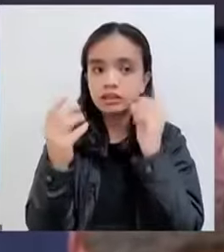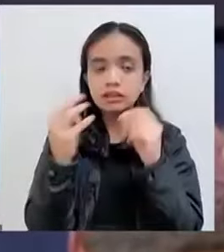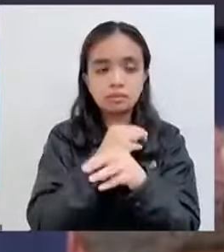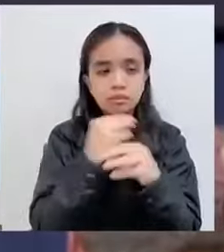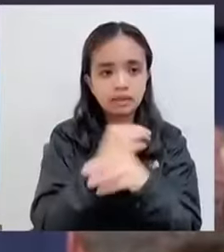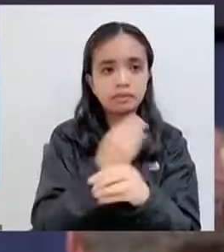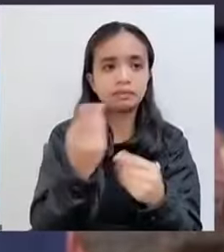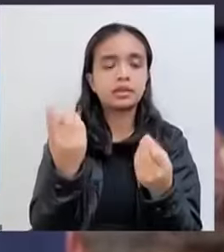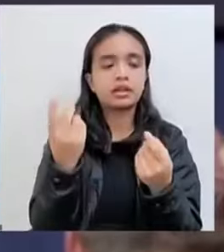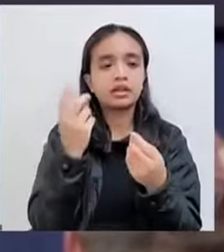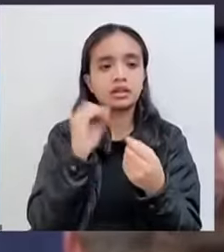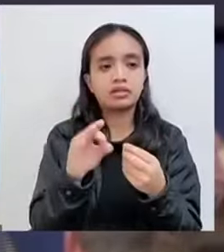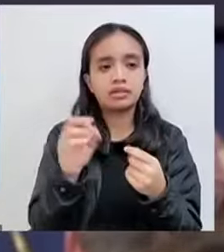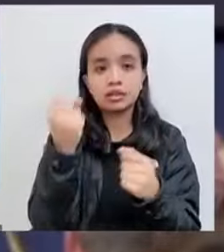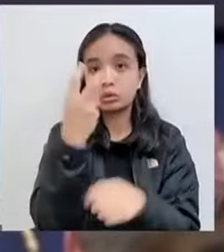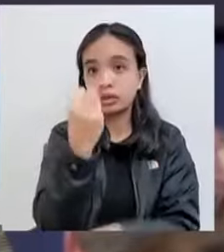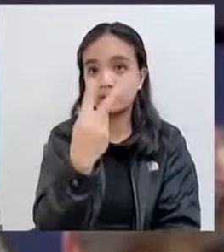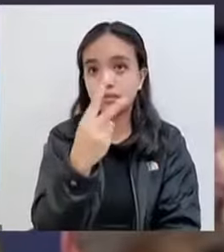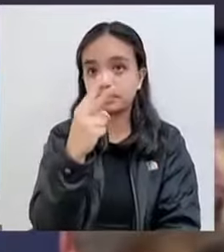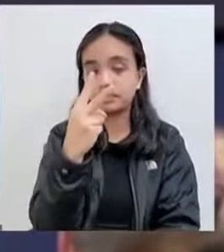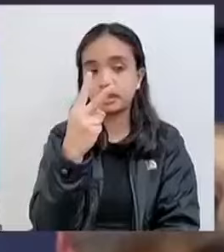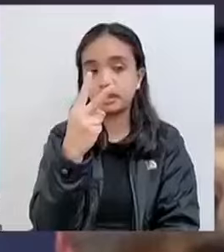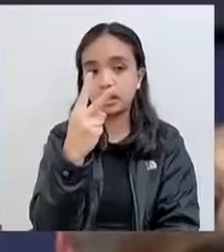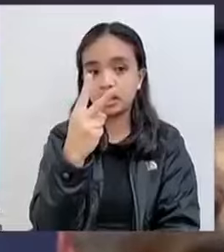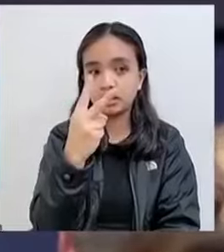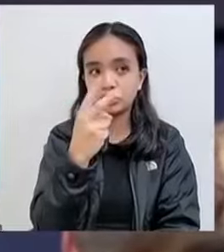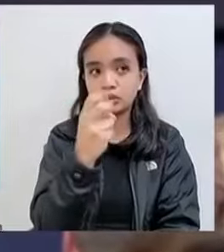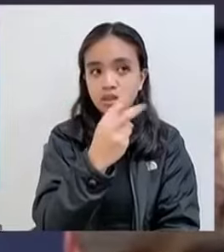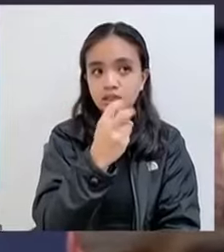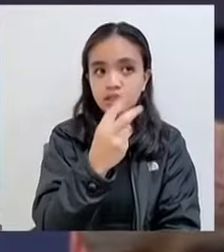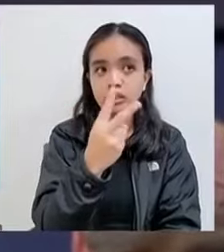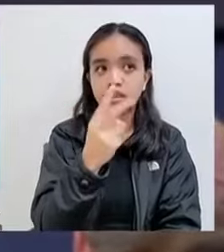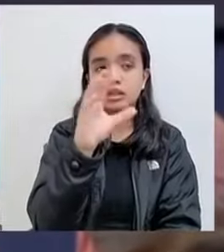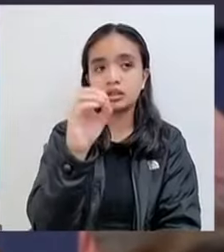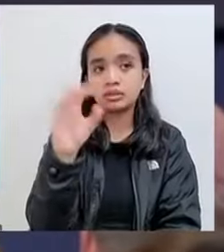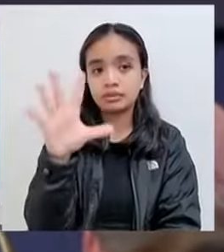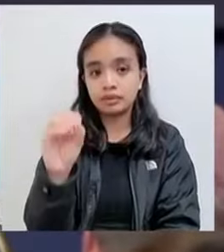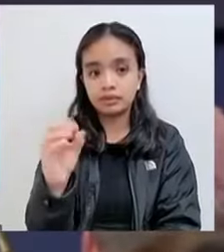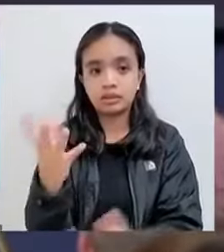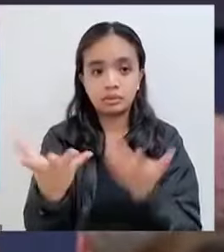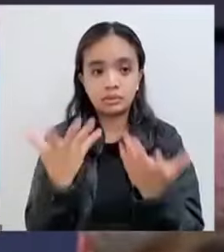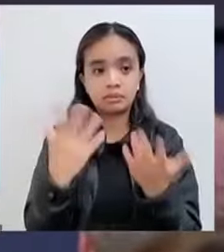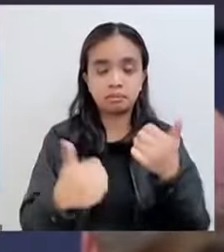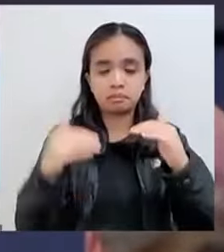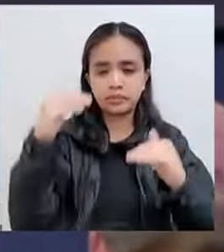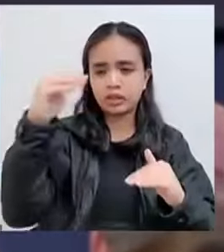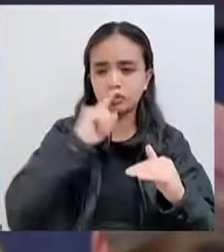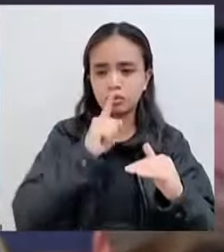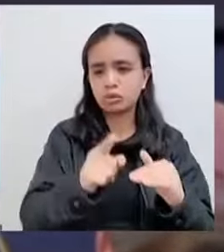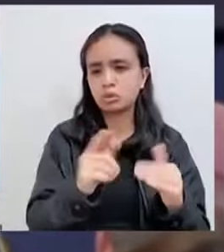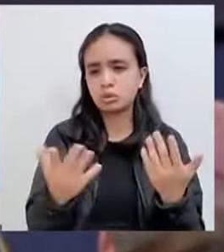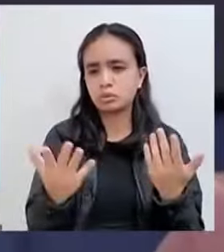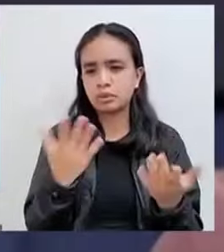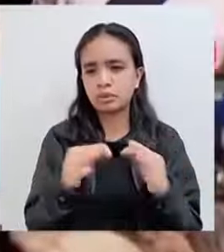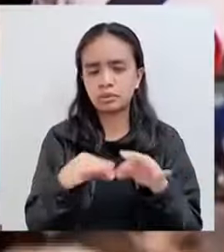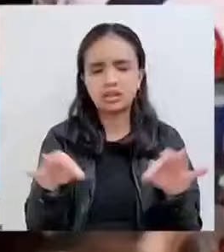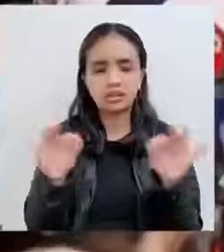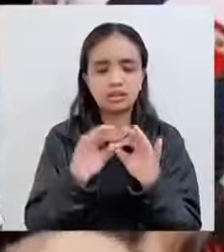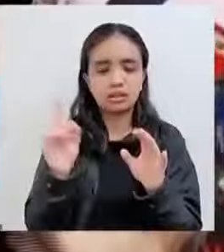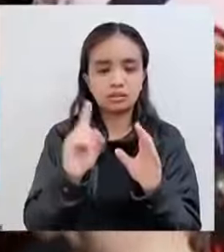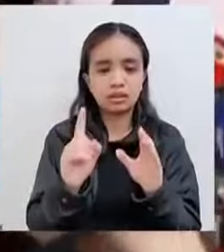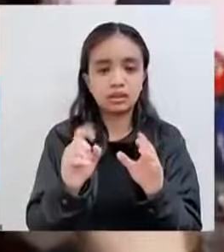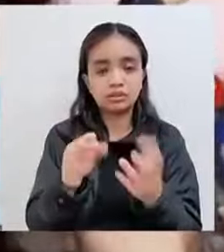get to 1,215 delegates, and Trump is well on his way to that number. So it's really a matter of Haley's own resolve, whether she wants to